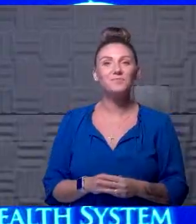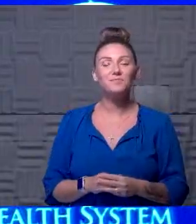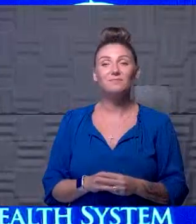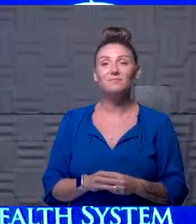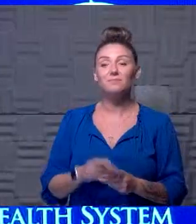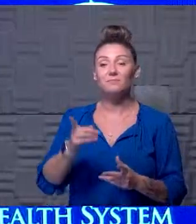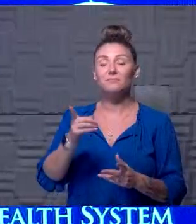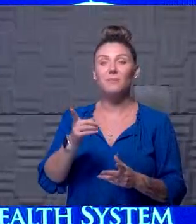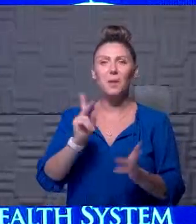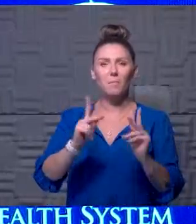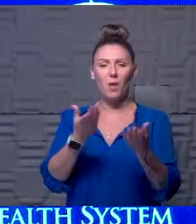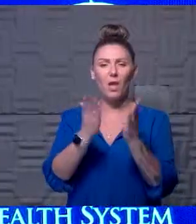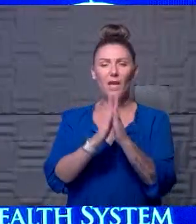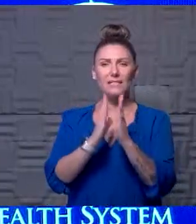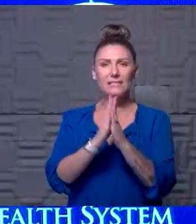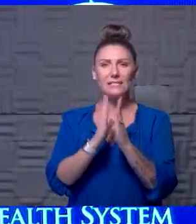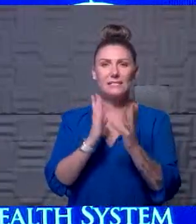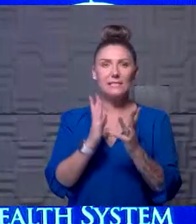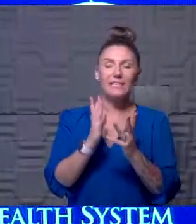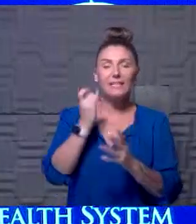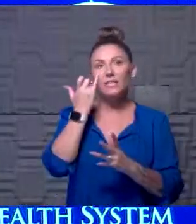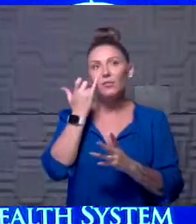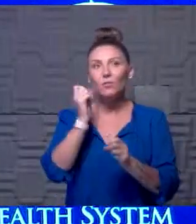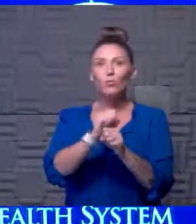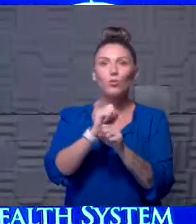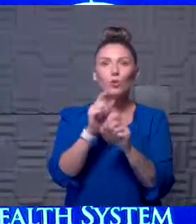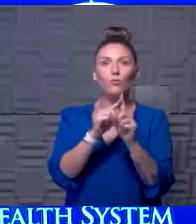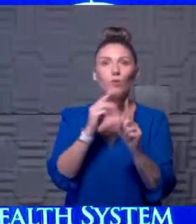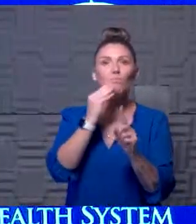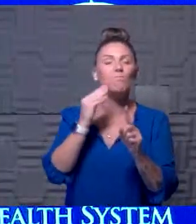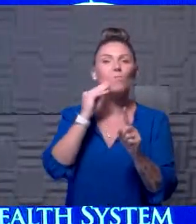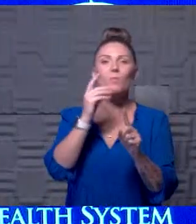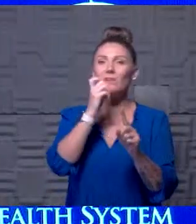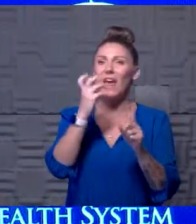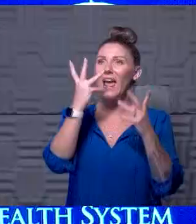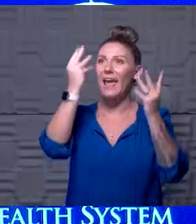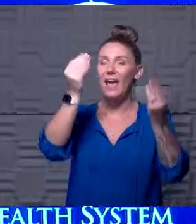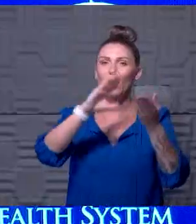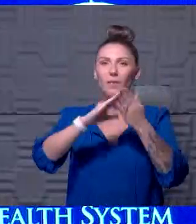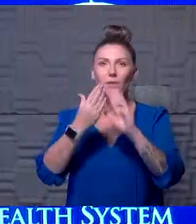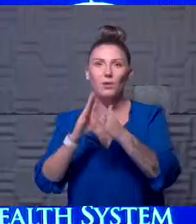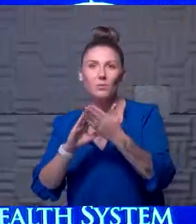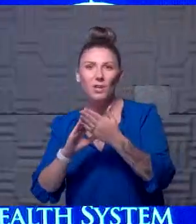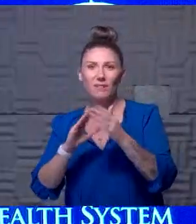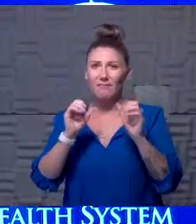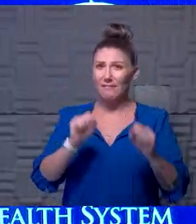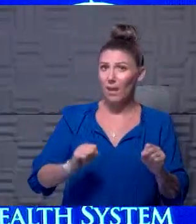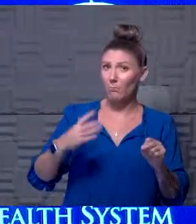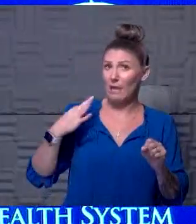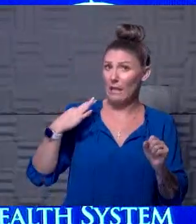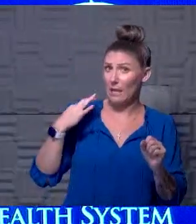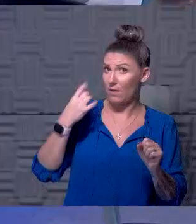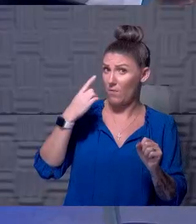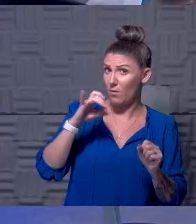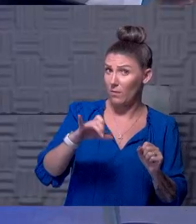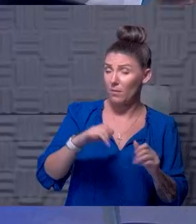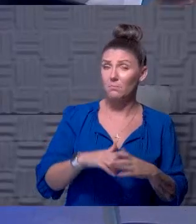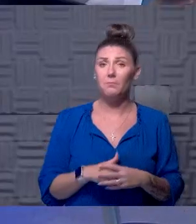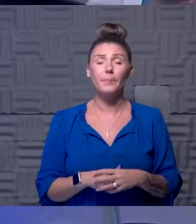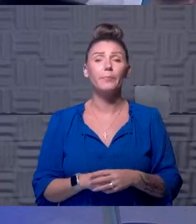they're asking if they like work from home and they're not out in the community, are they going to be considered a candidate Great for question, this? huh? Mario, what do you